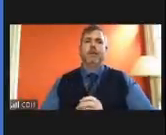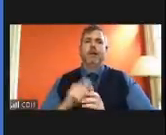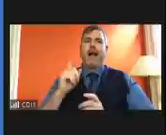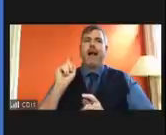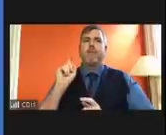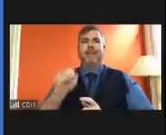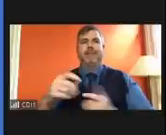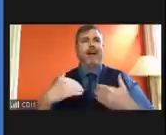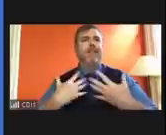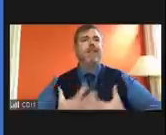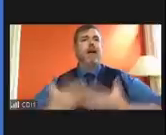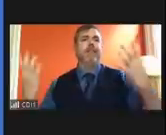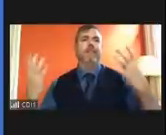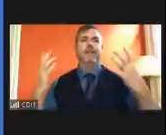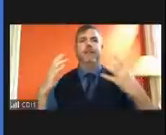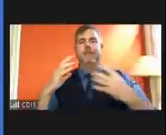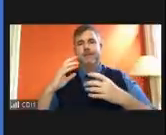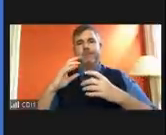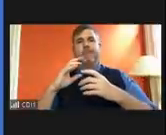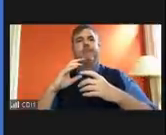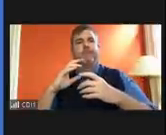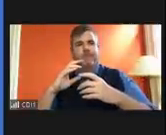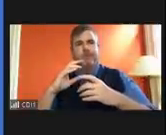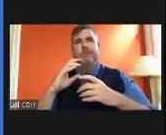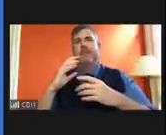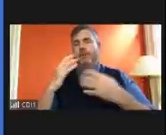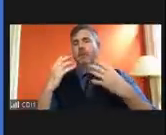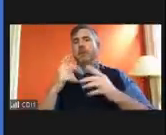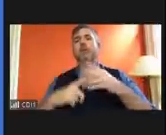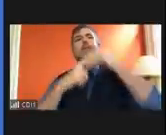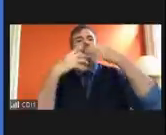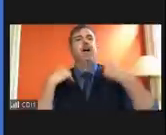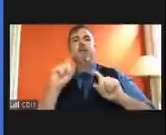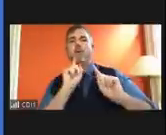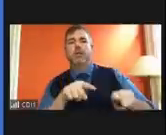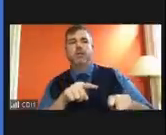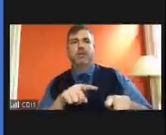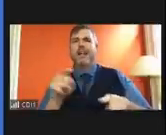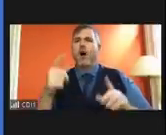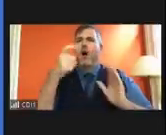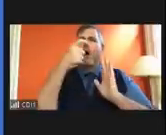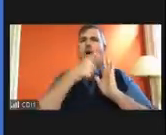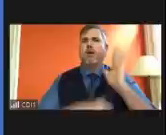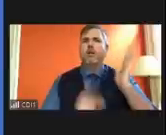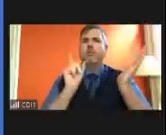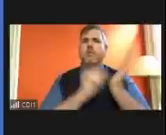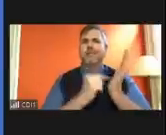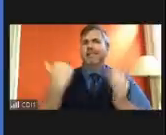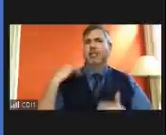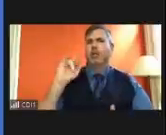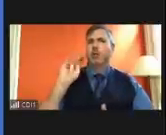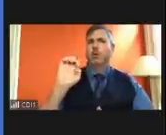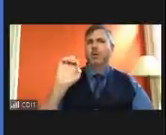This is an article that was published in the June issue of San Francisco Marin